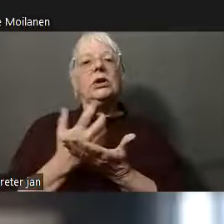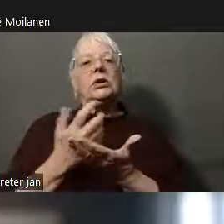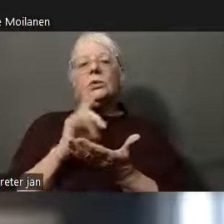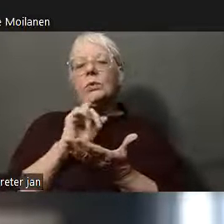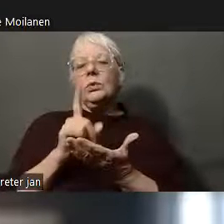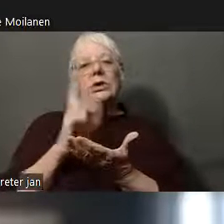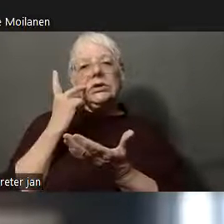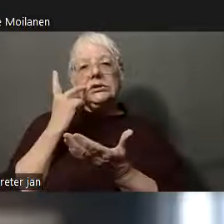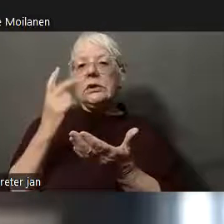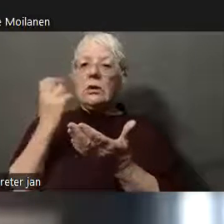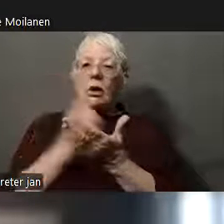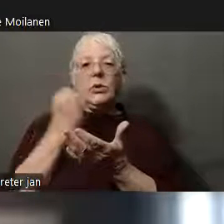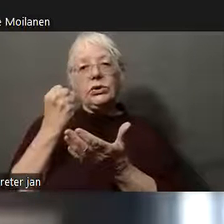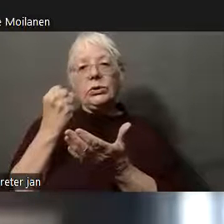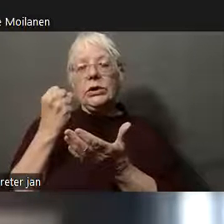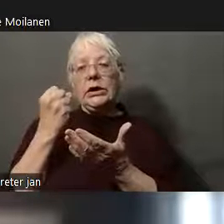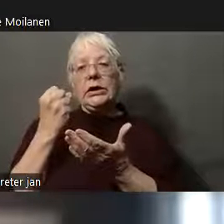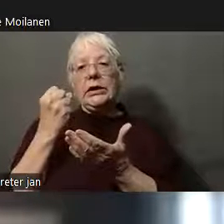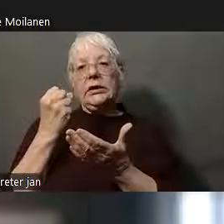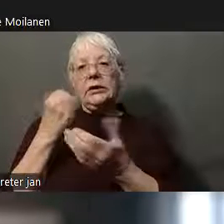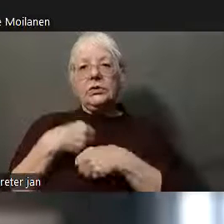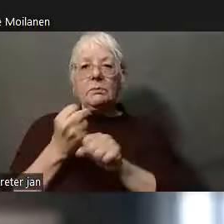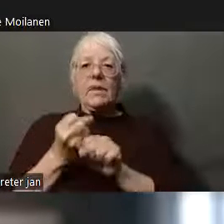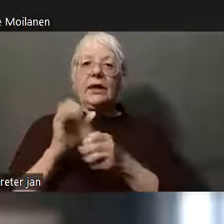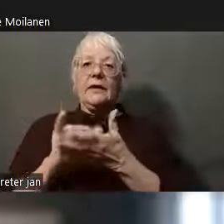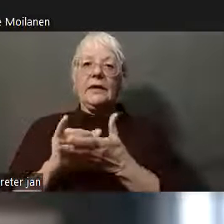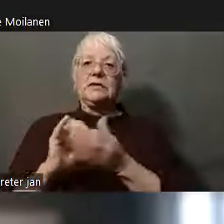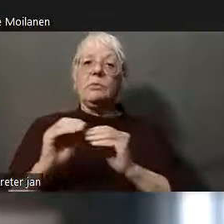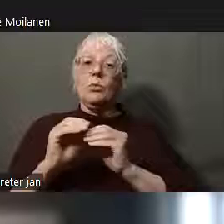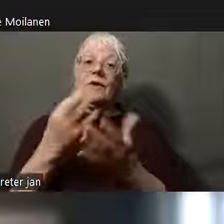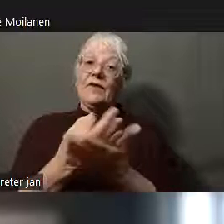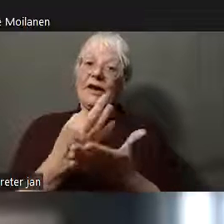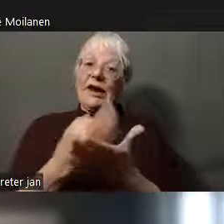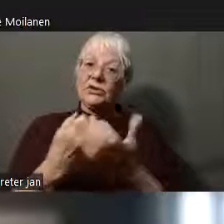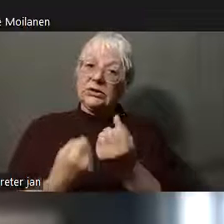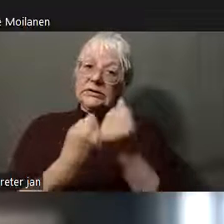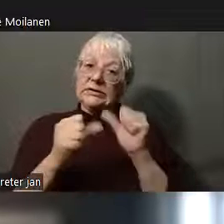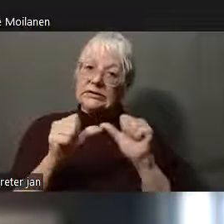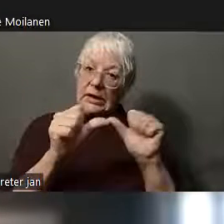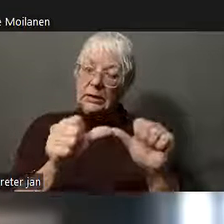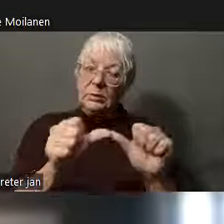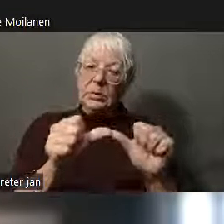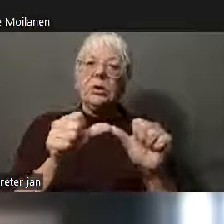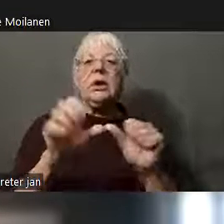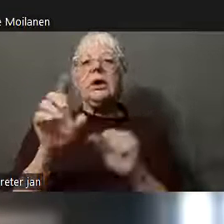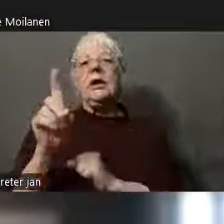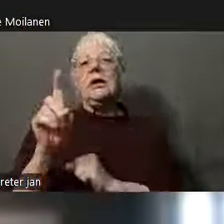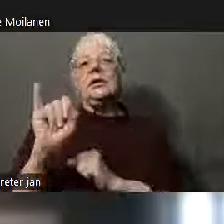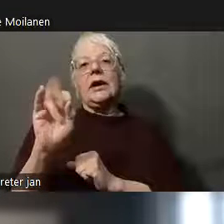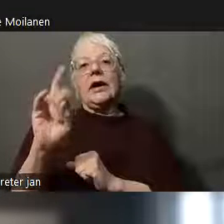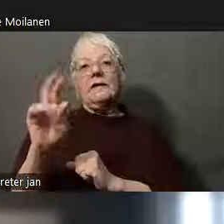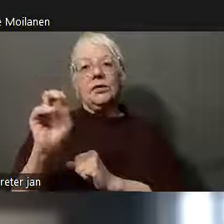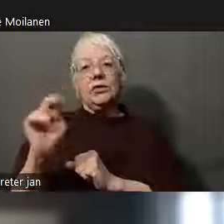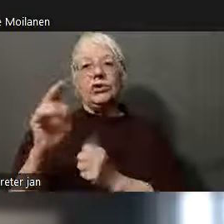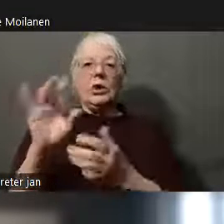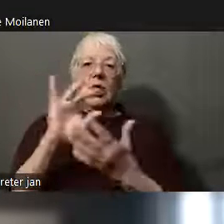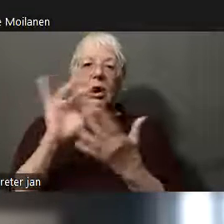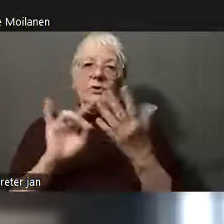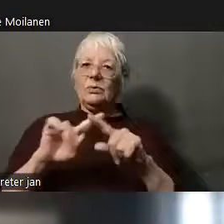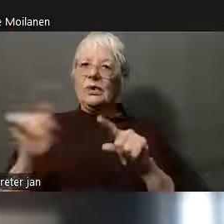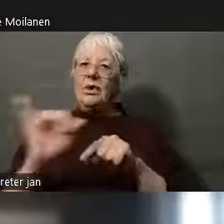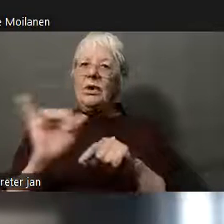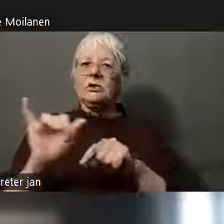see an opportunity to make this not only a more financially sustainable diversion option, but also to reduce some of those barriers and